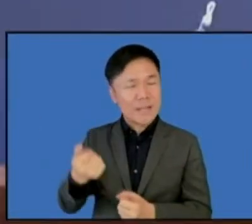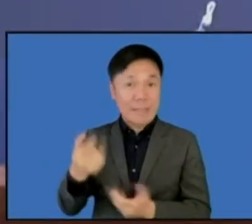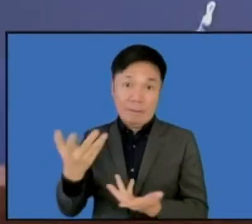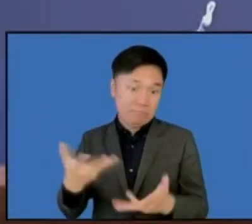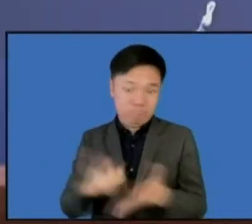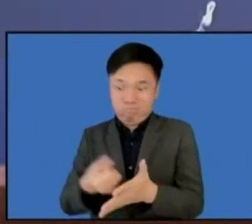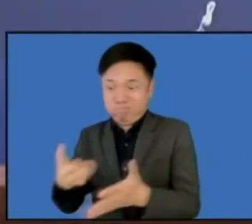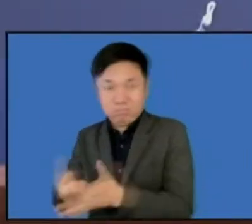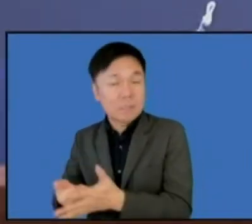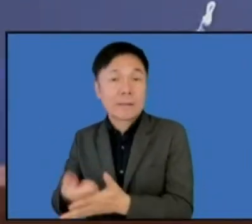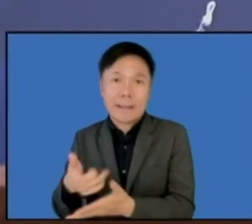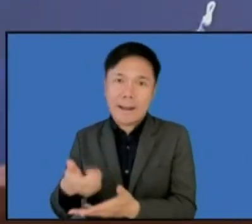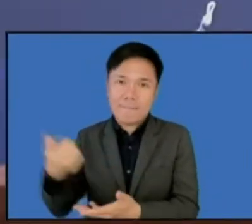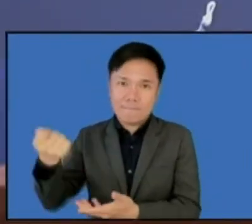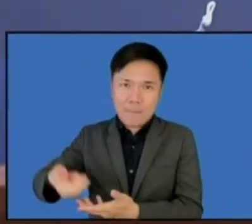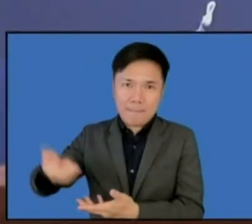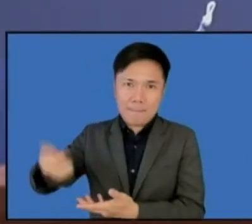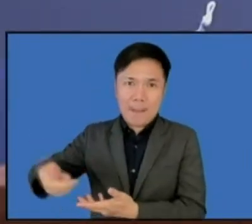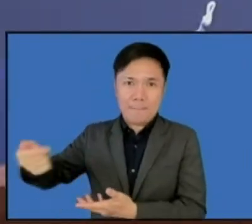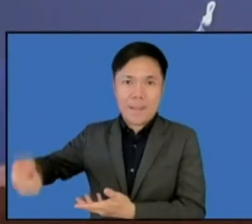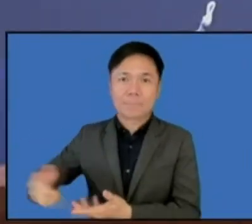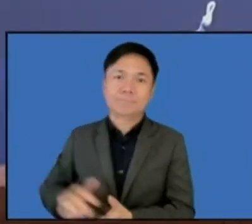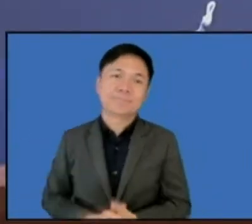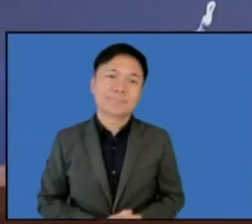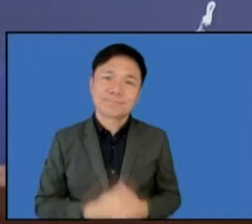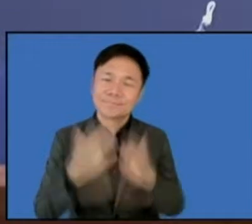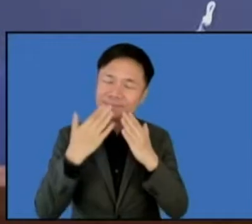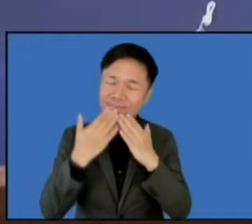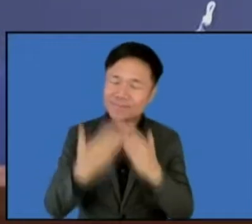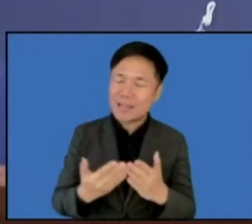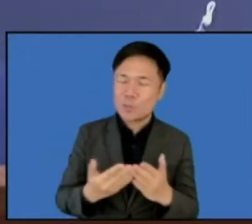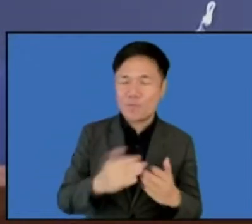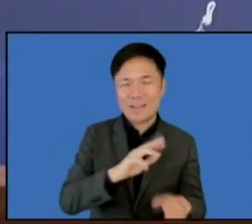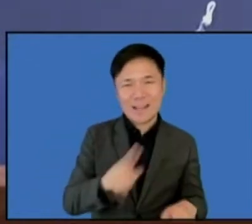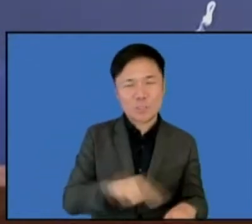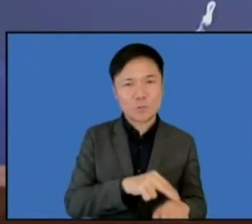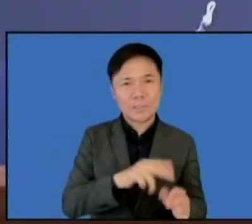I thank you so much, the National Network for Safe Migration.